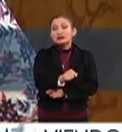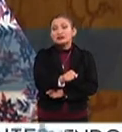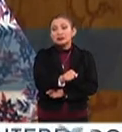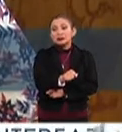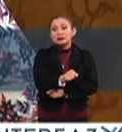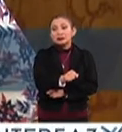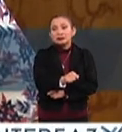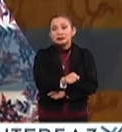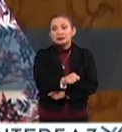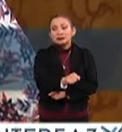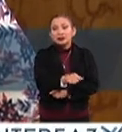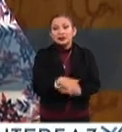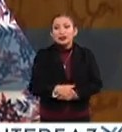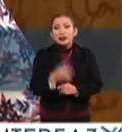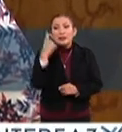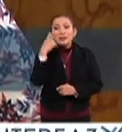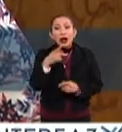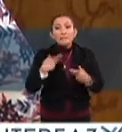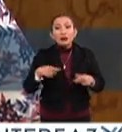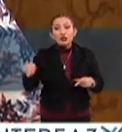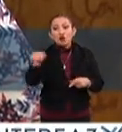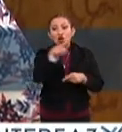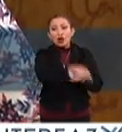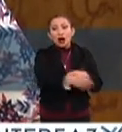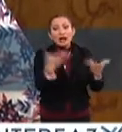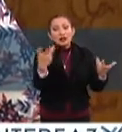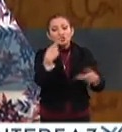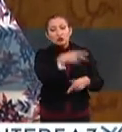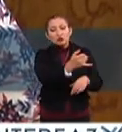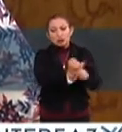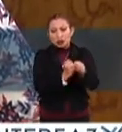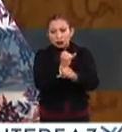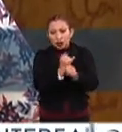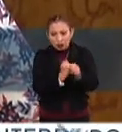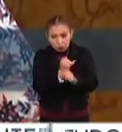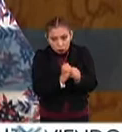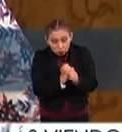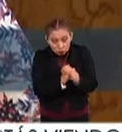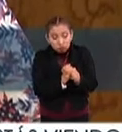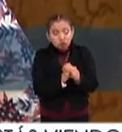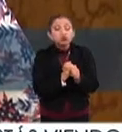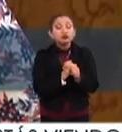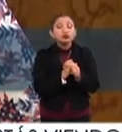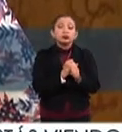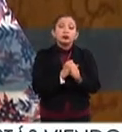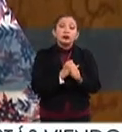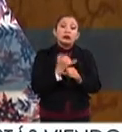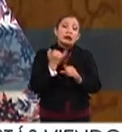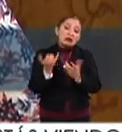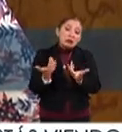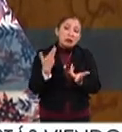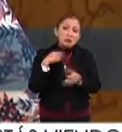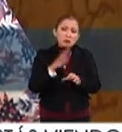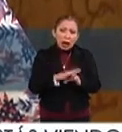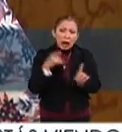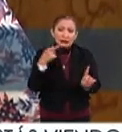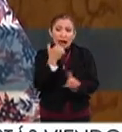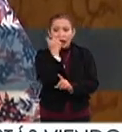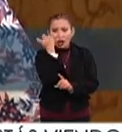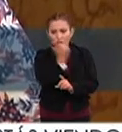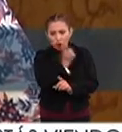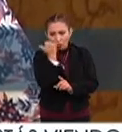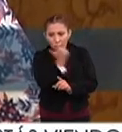or scholarships for people, for students doing research, and particularly